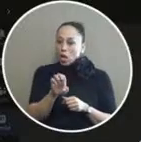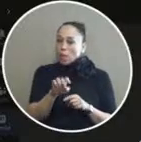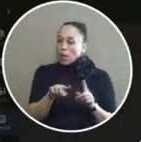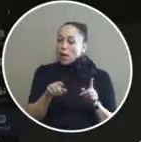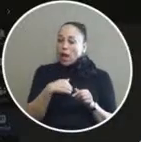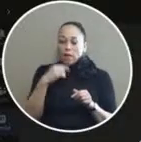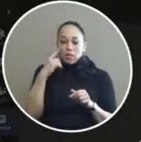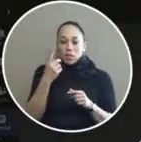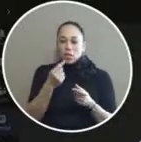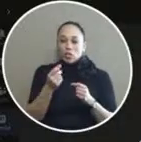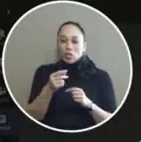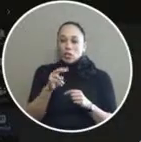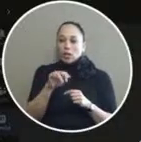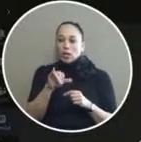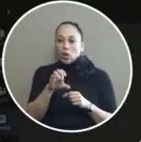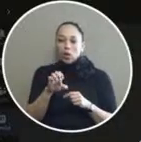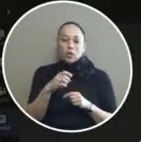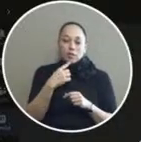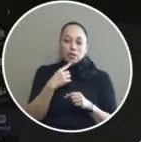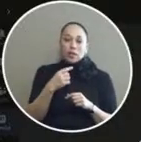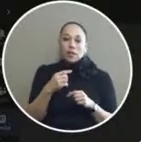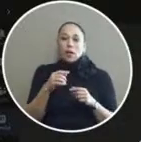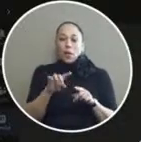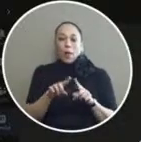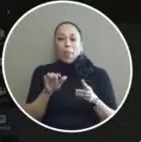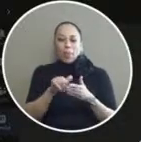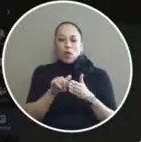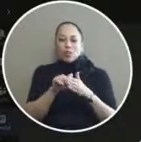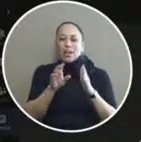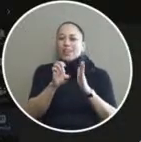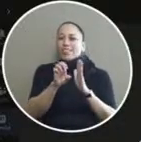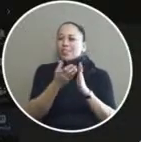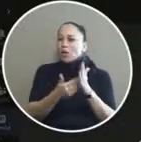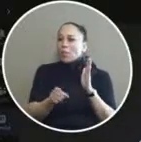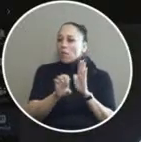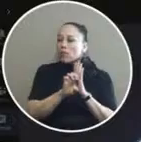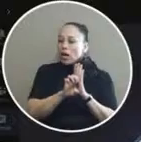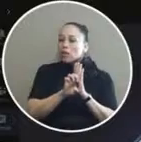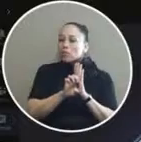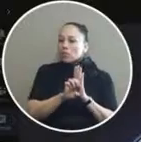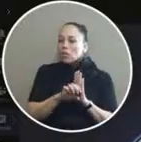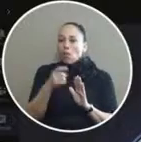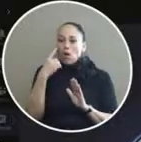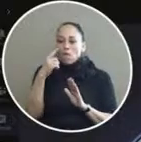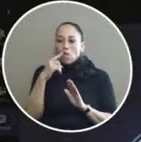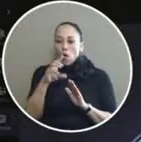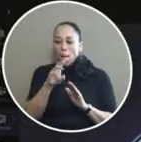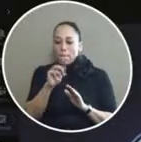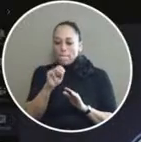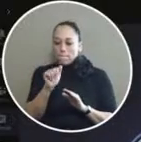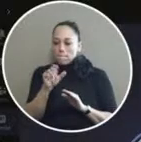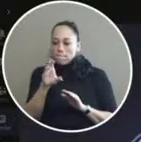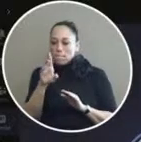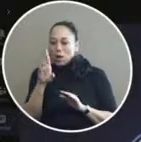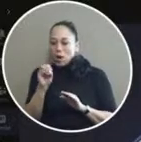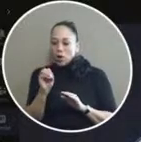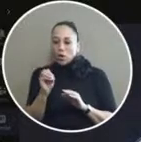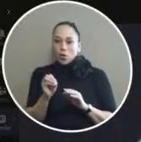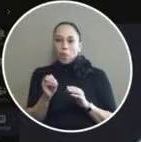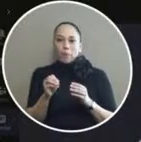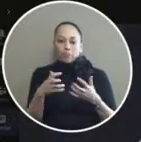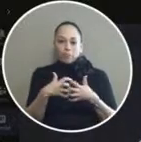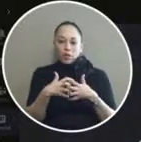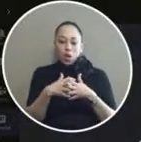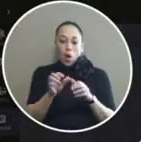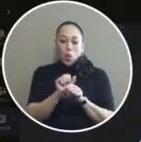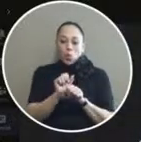did. Nicole's nodding yes, but those are examples of macro partnerships and working with